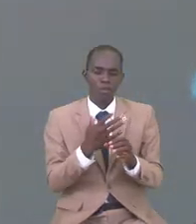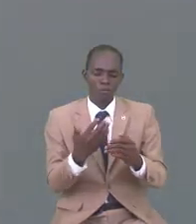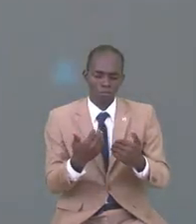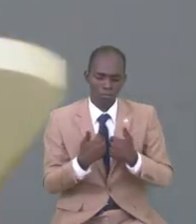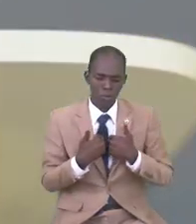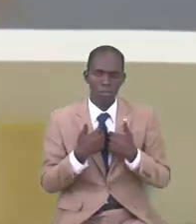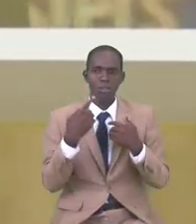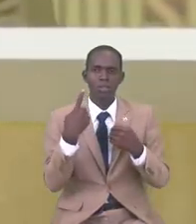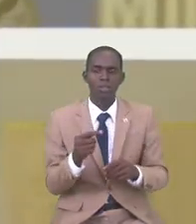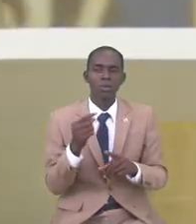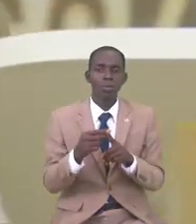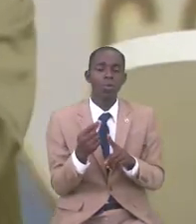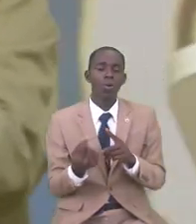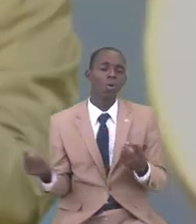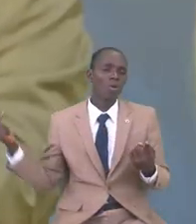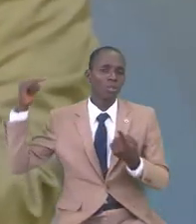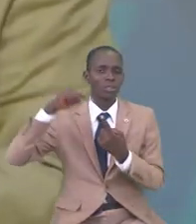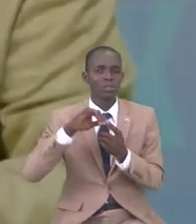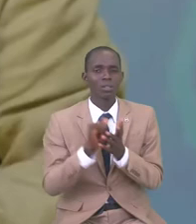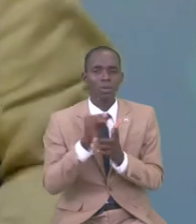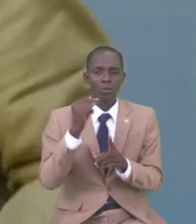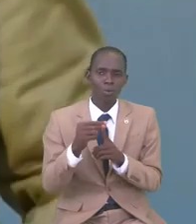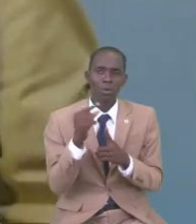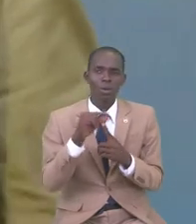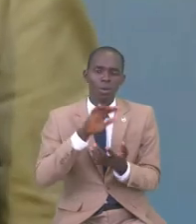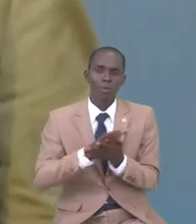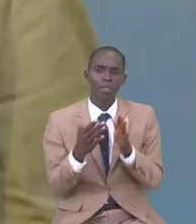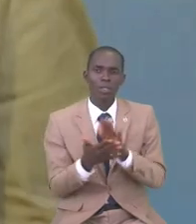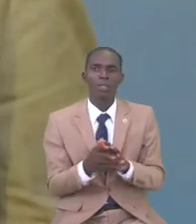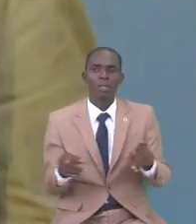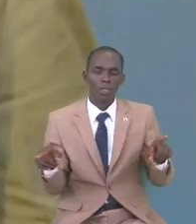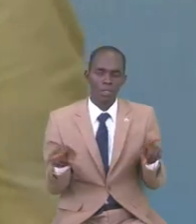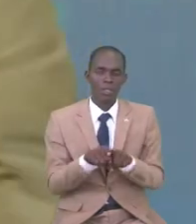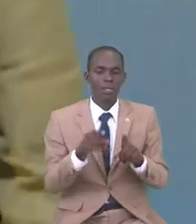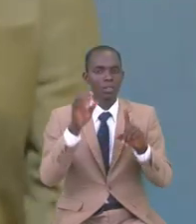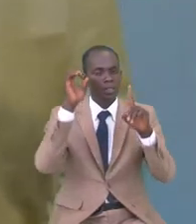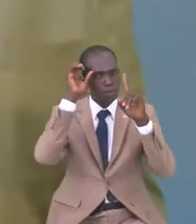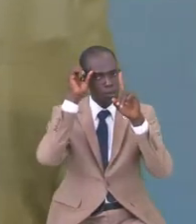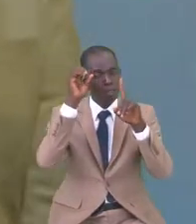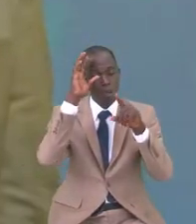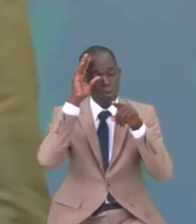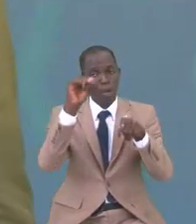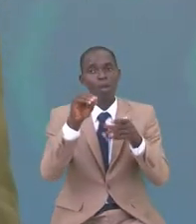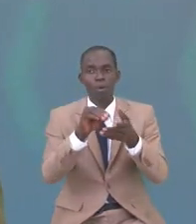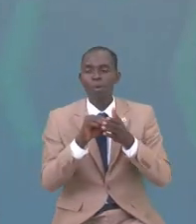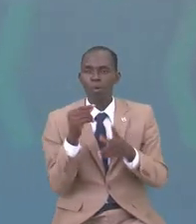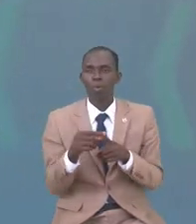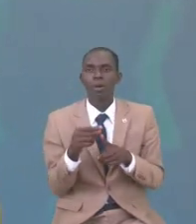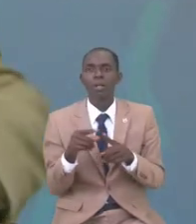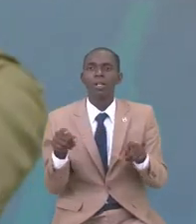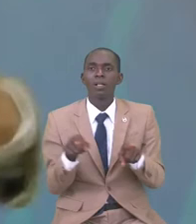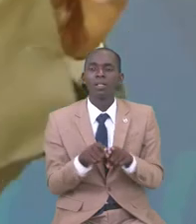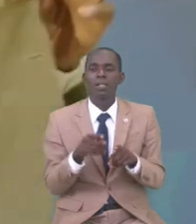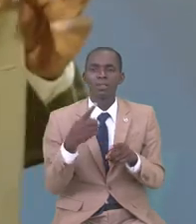word, until that word became like his word, like his servant